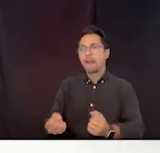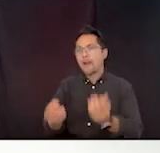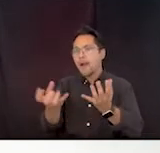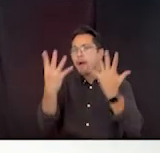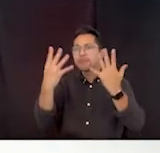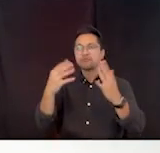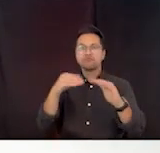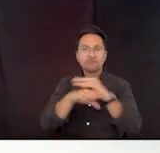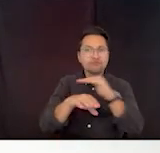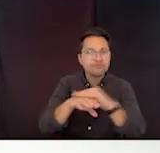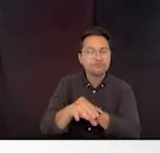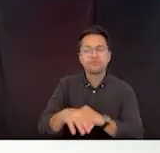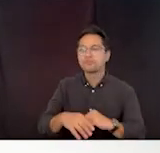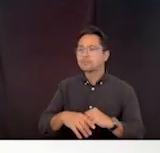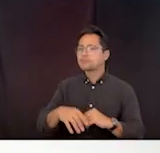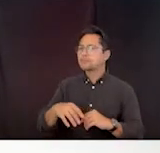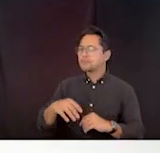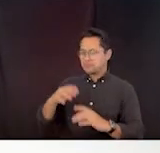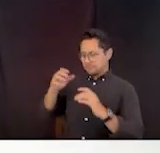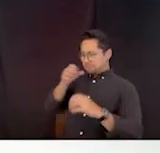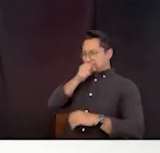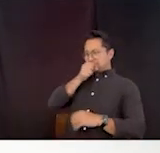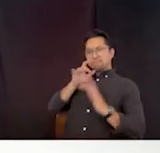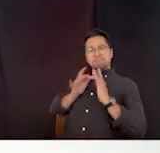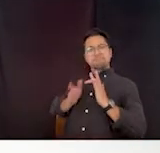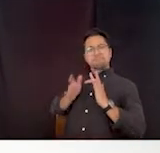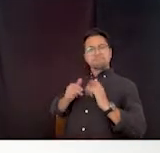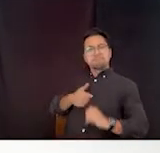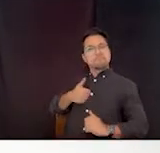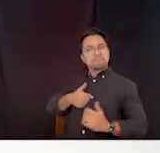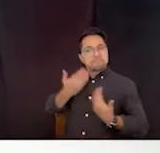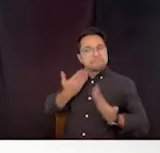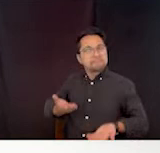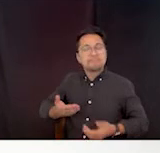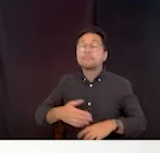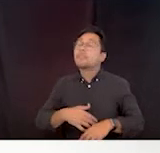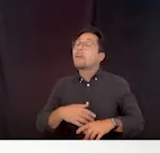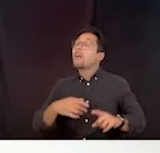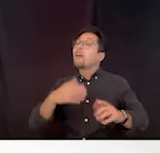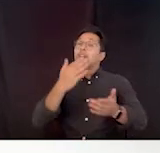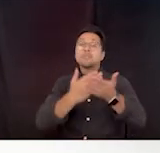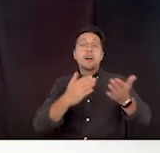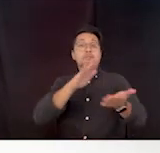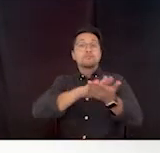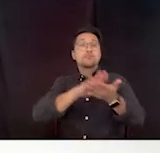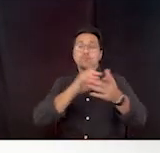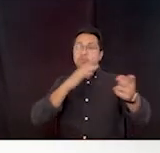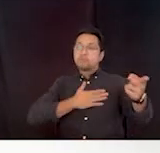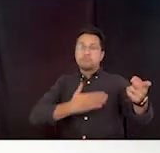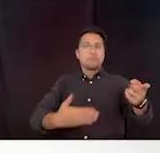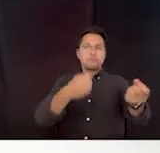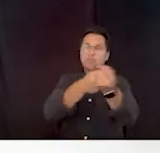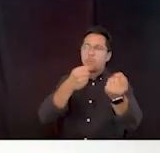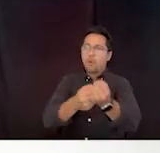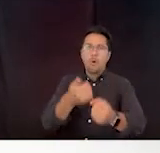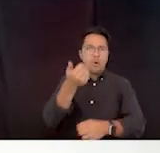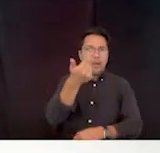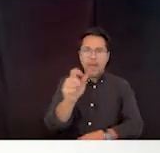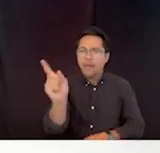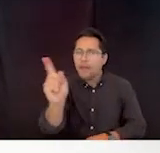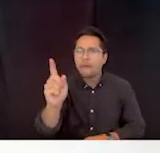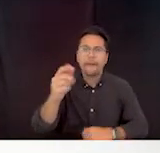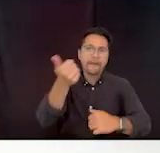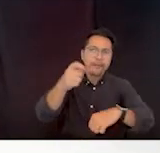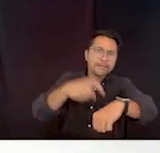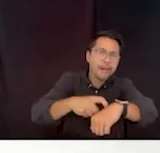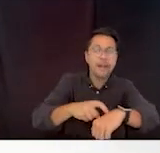They are happy to, sorry, I don't know why that cut out. Some schools are happy to have you support anywhere, everywhere, whatever time that you feel like is